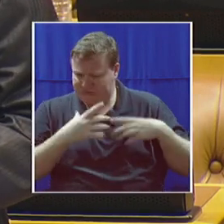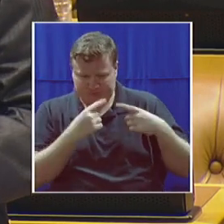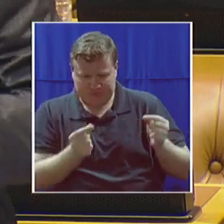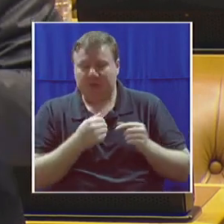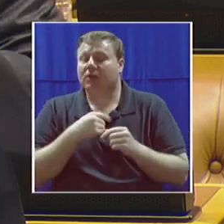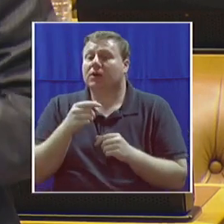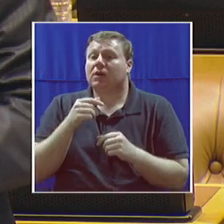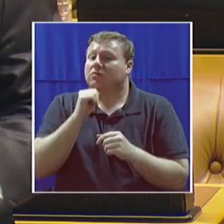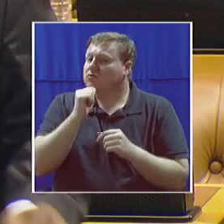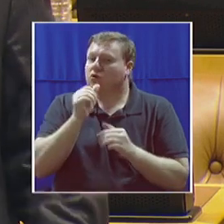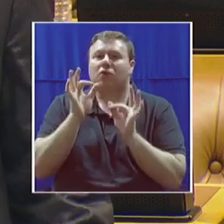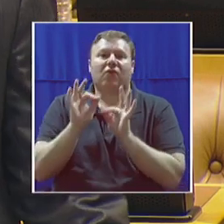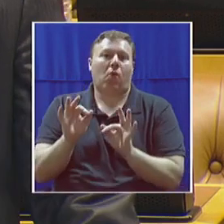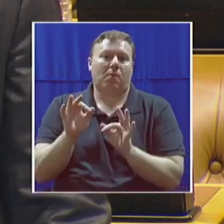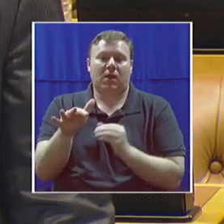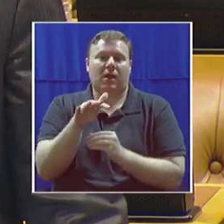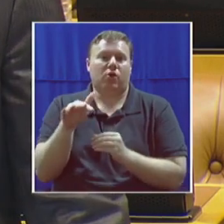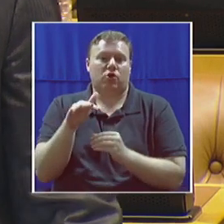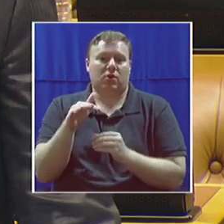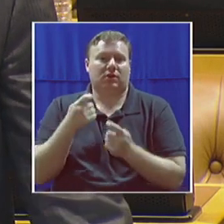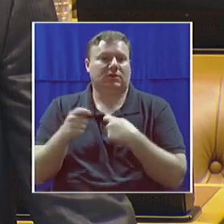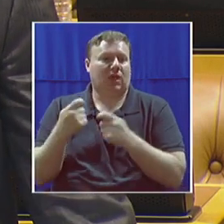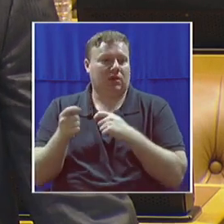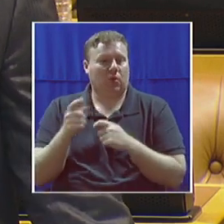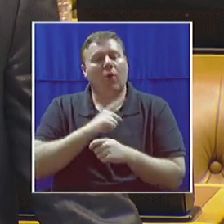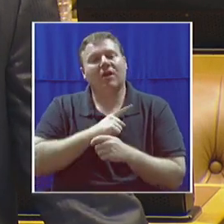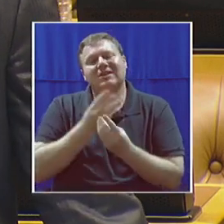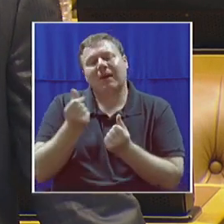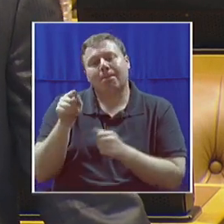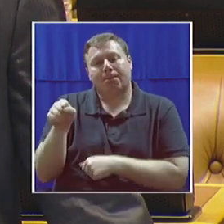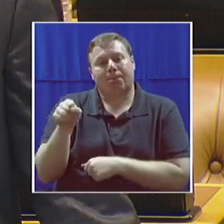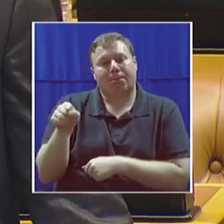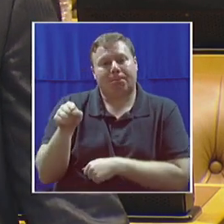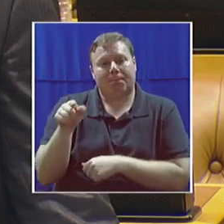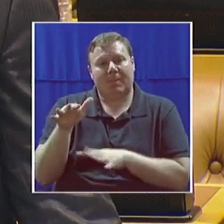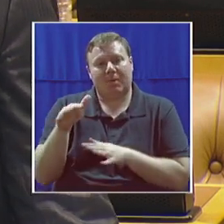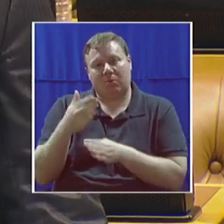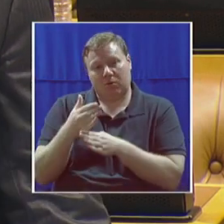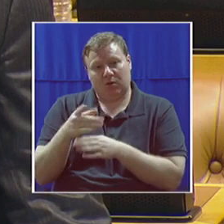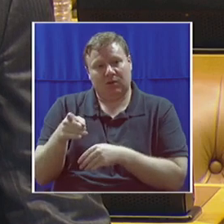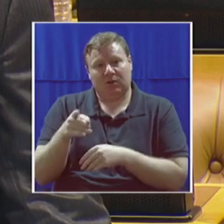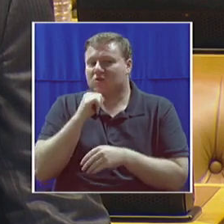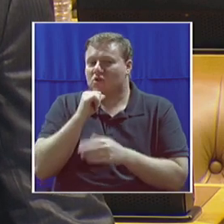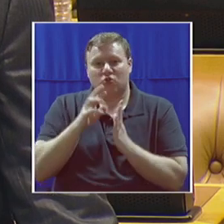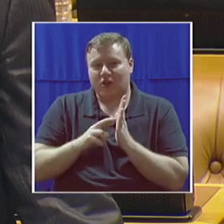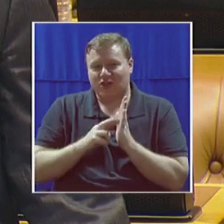sector there's a problem because some of those employers are not even registered